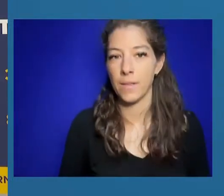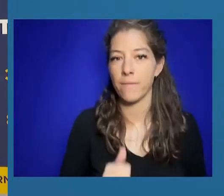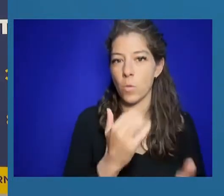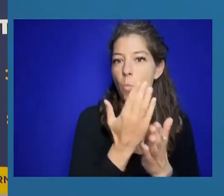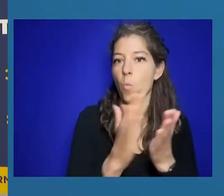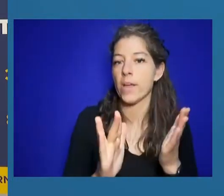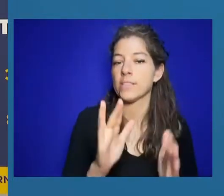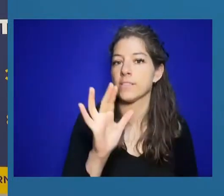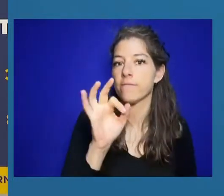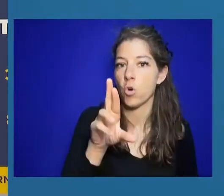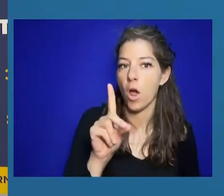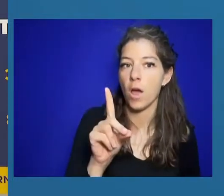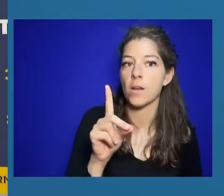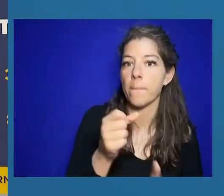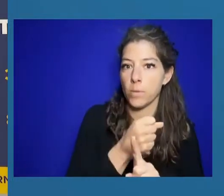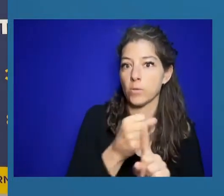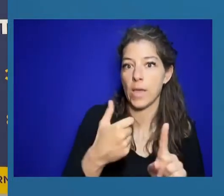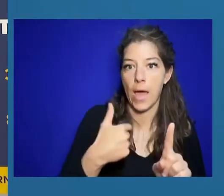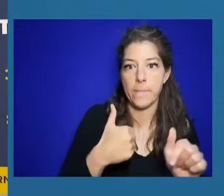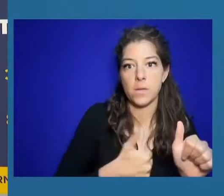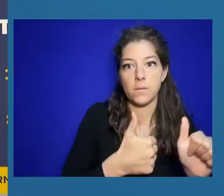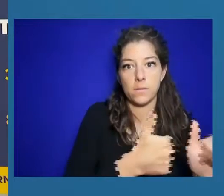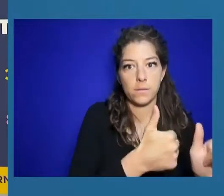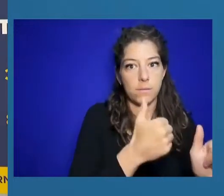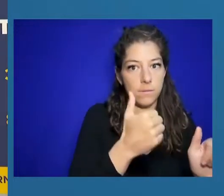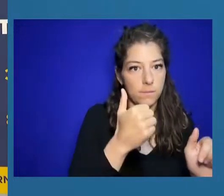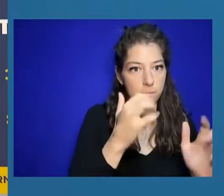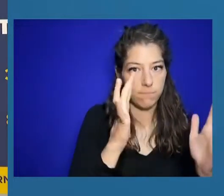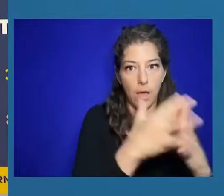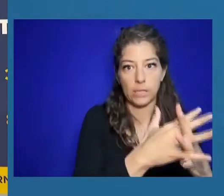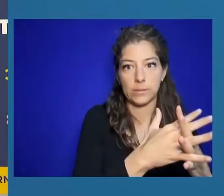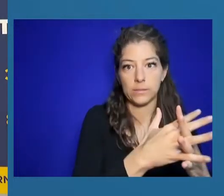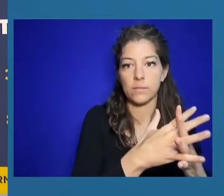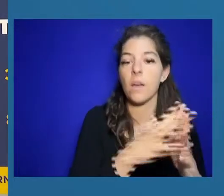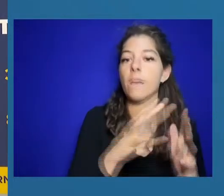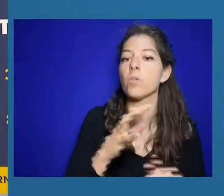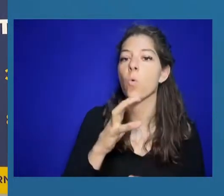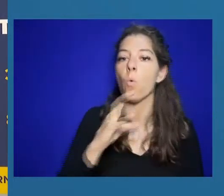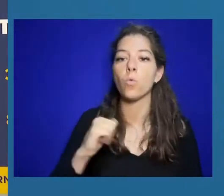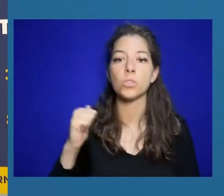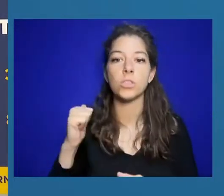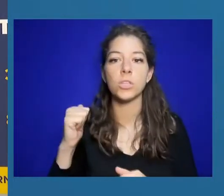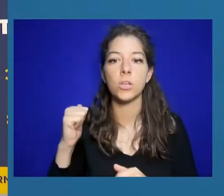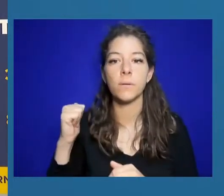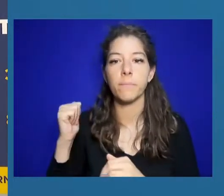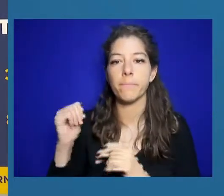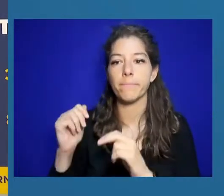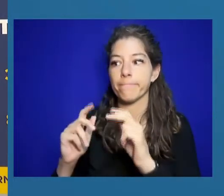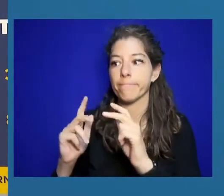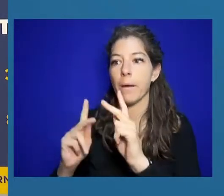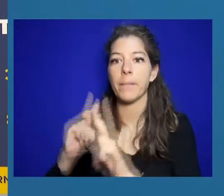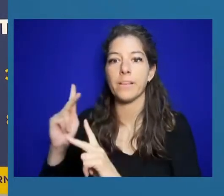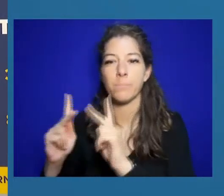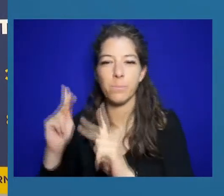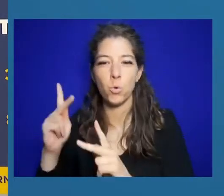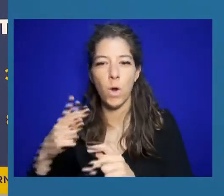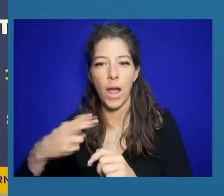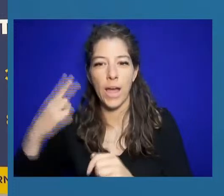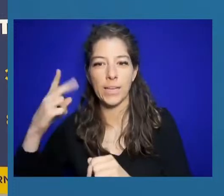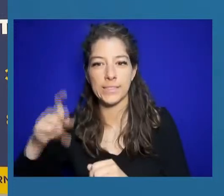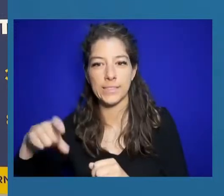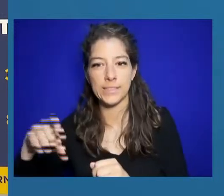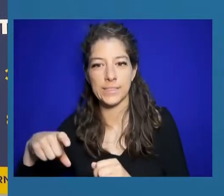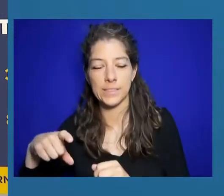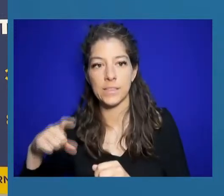abuse that I am also going after. We also have an older population of people who are high needs. Many times, and there are actually